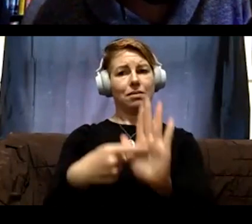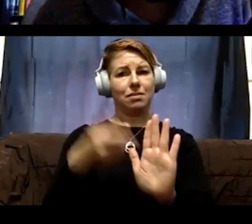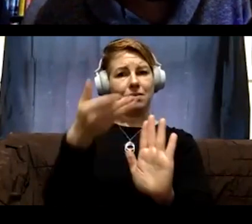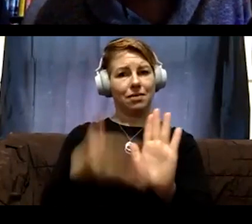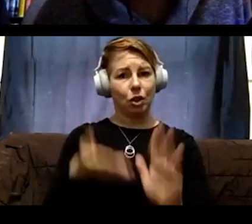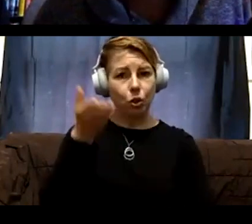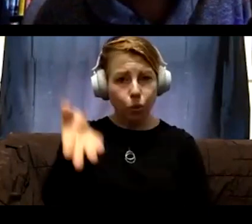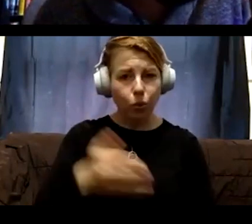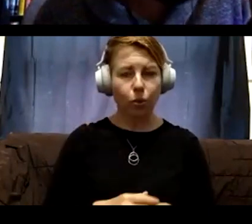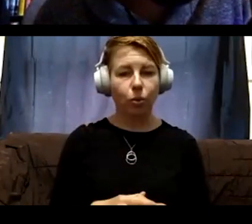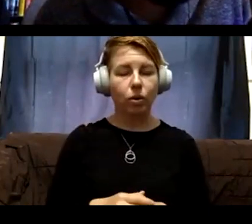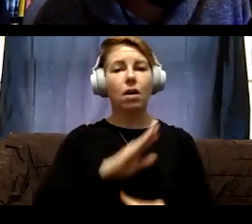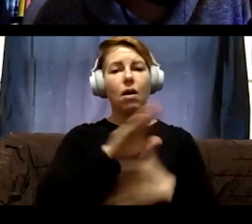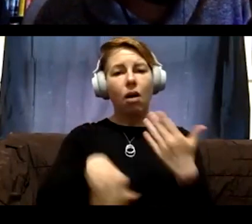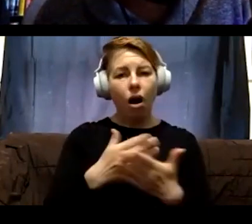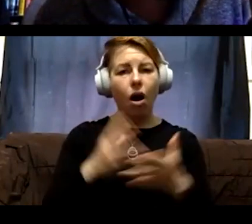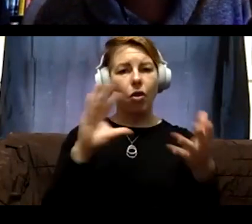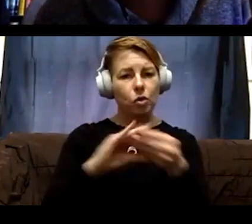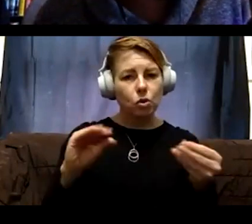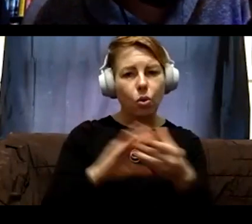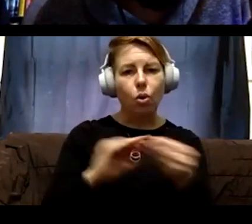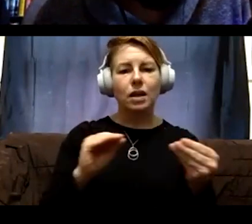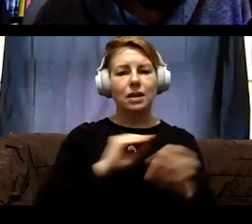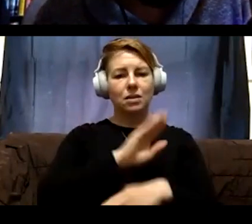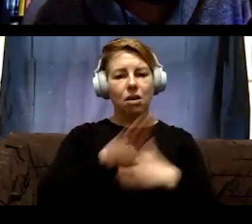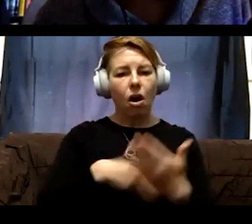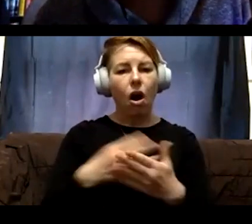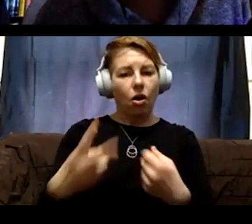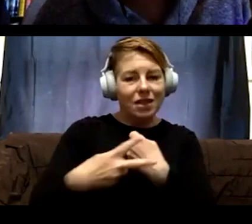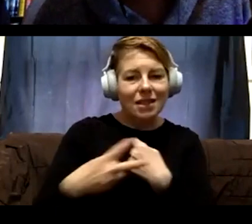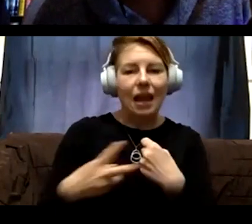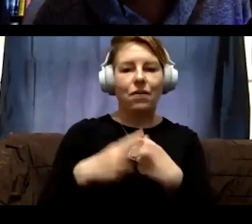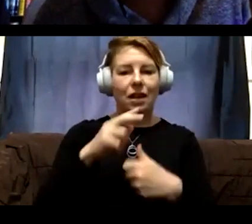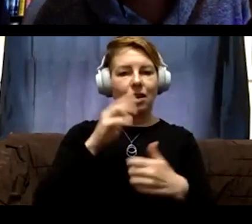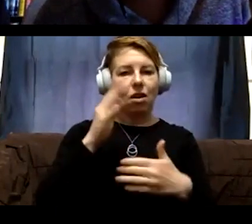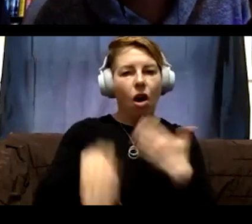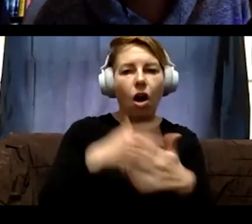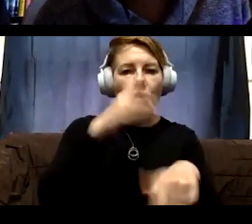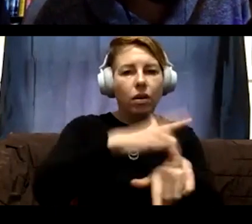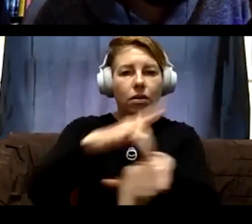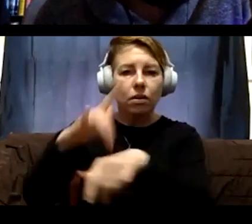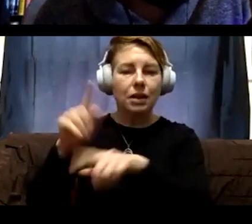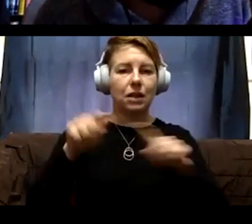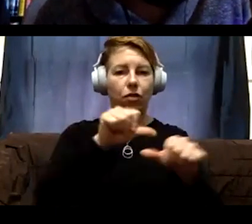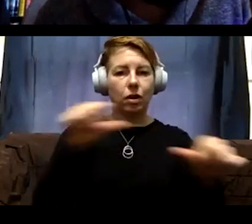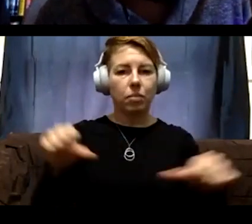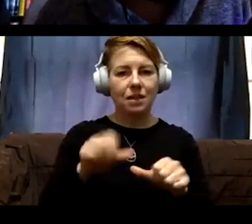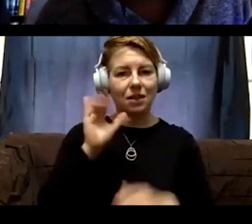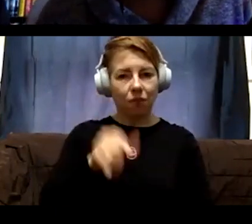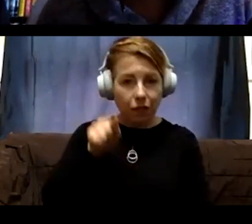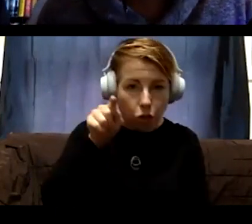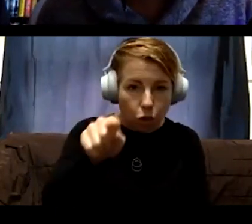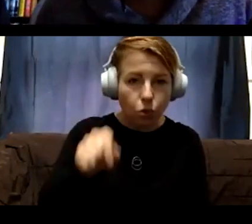go to, all the saving that they get to do, that's you. Those stories are about you.